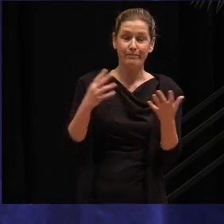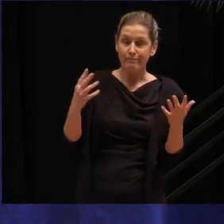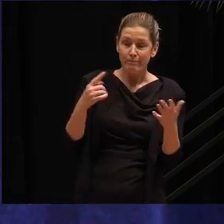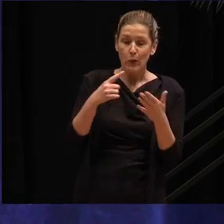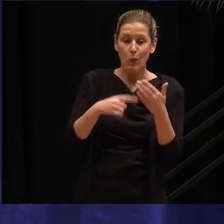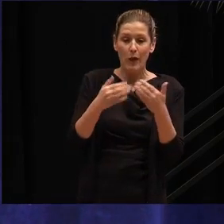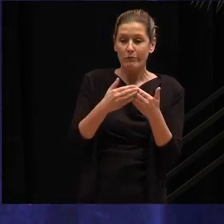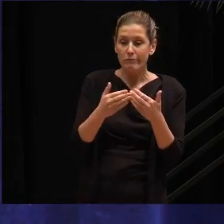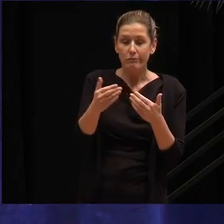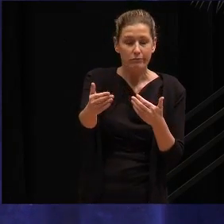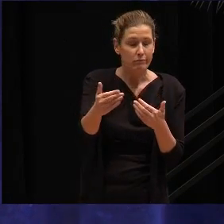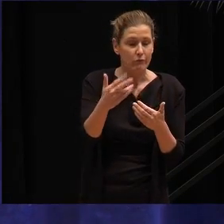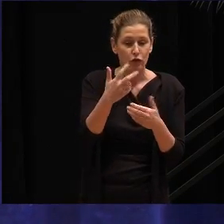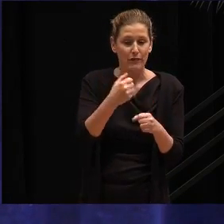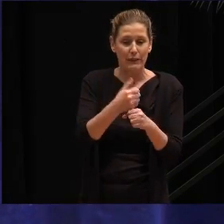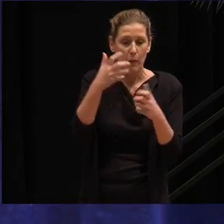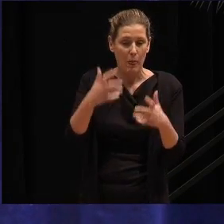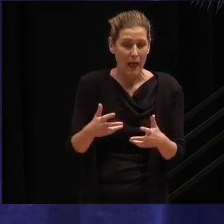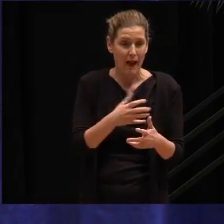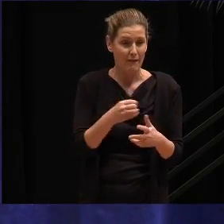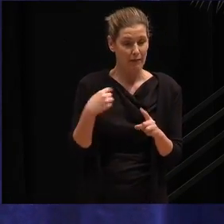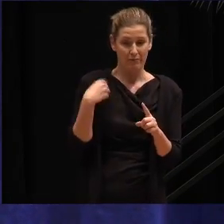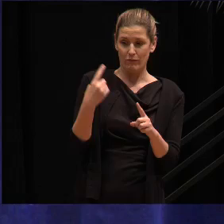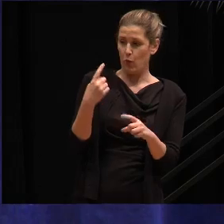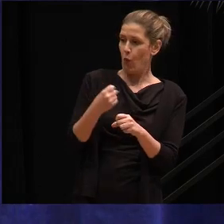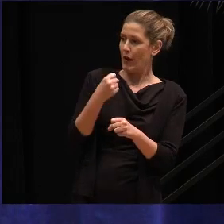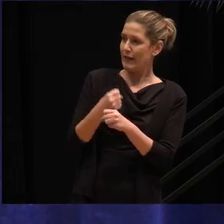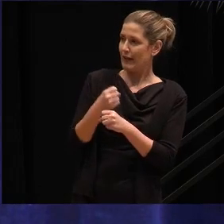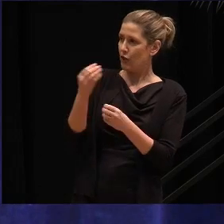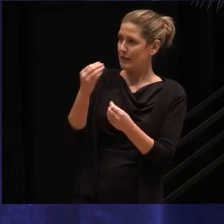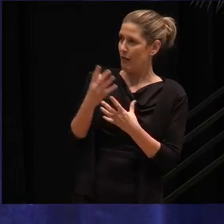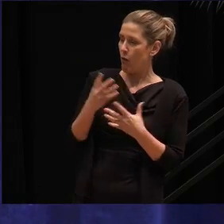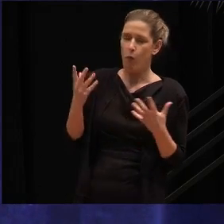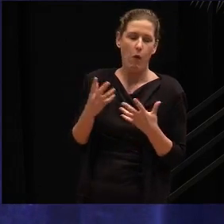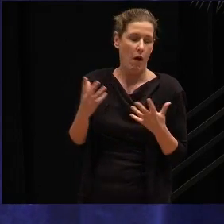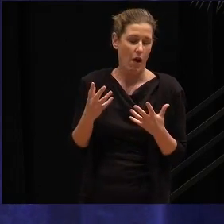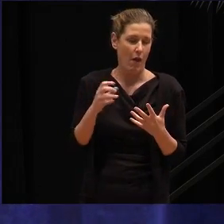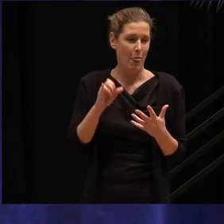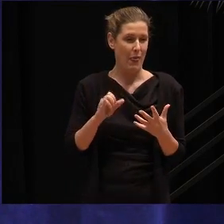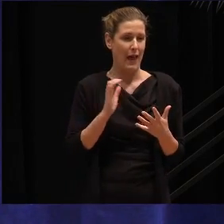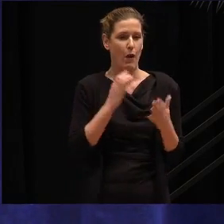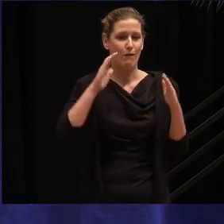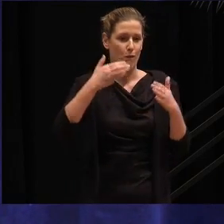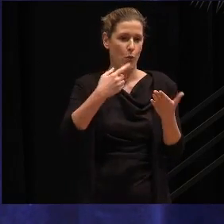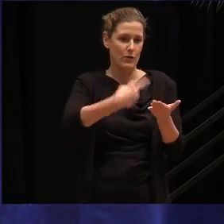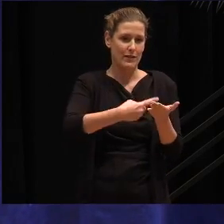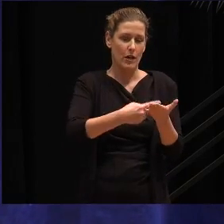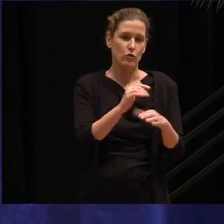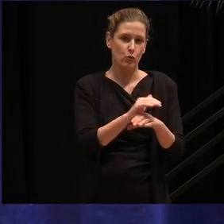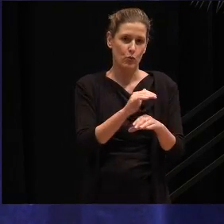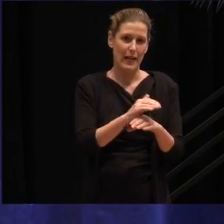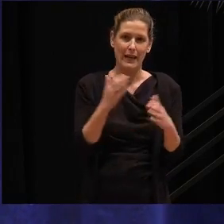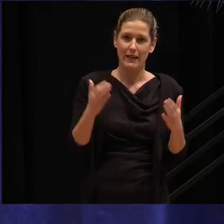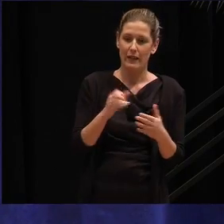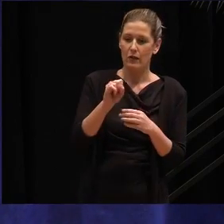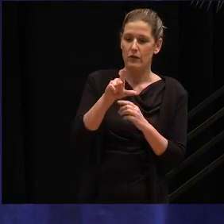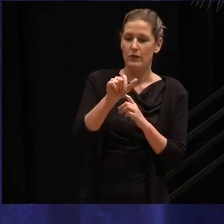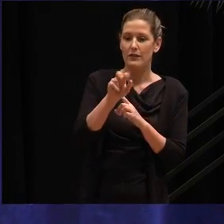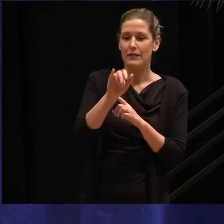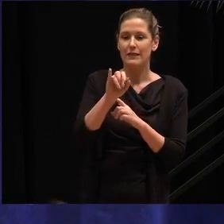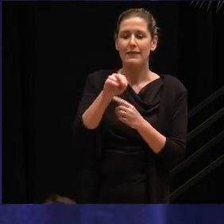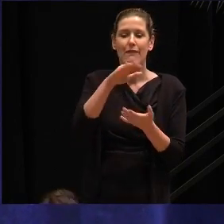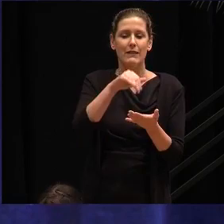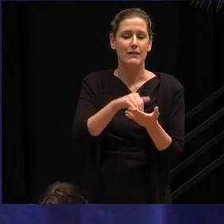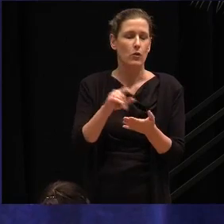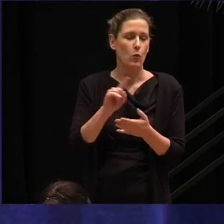does his first year in office tell us? That's the focus for a discussion this evening at the Slavin Center at Providence